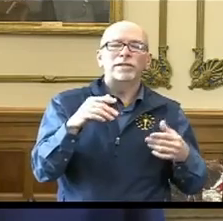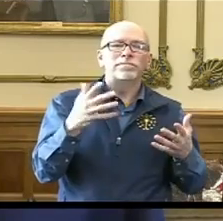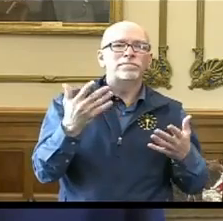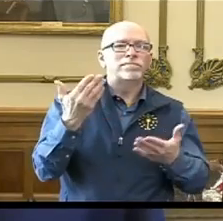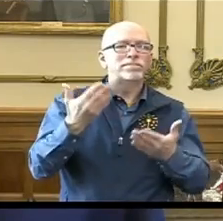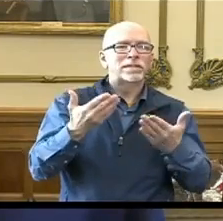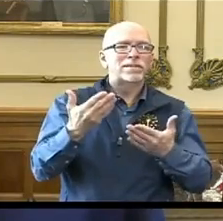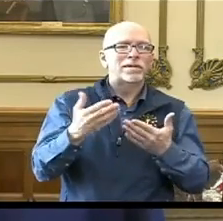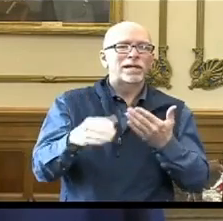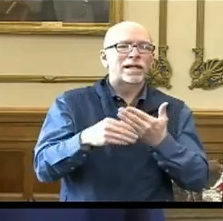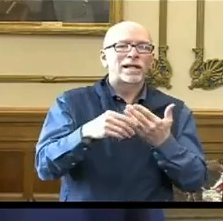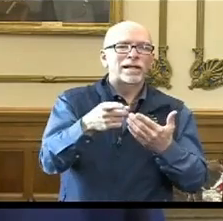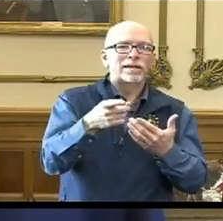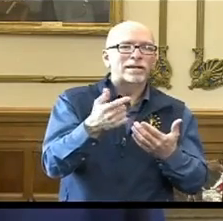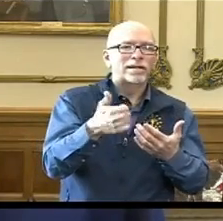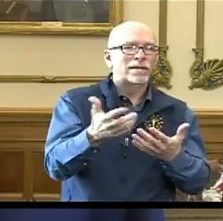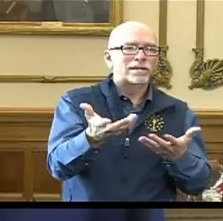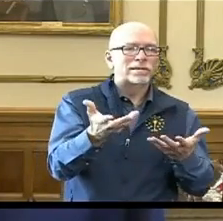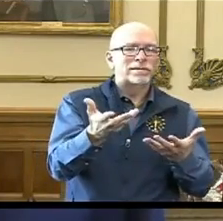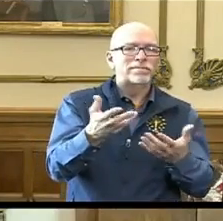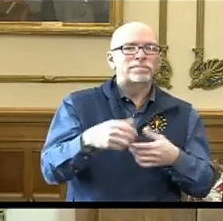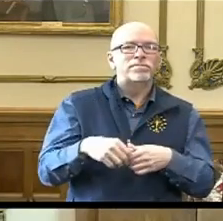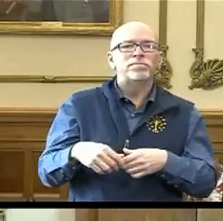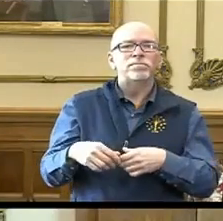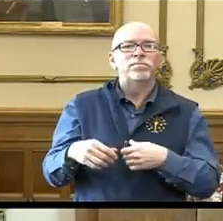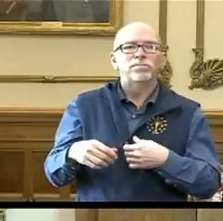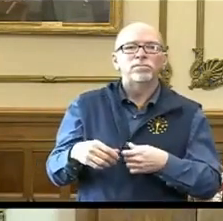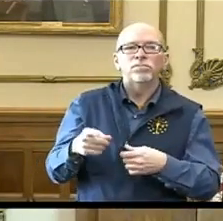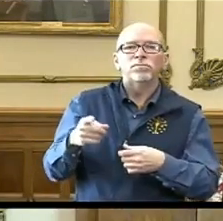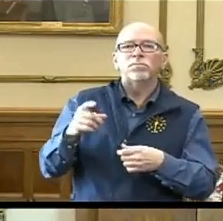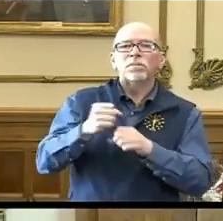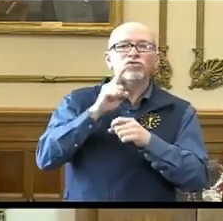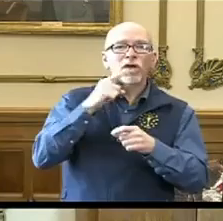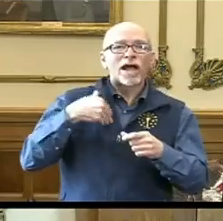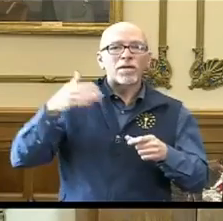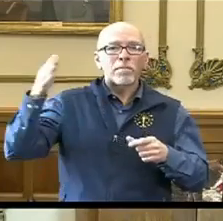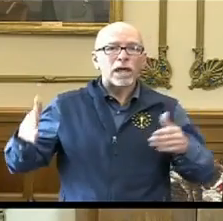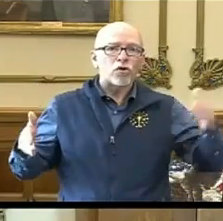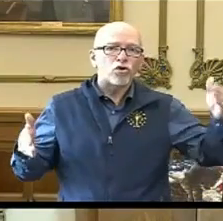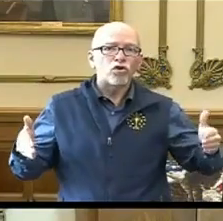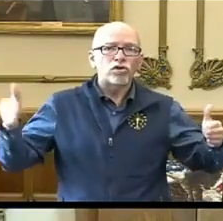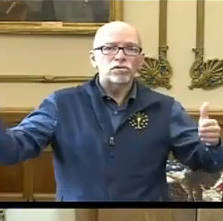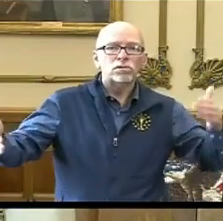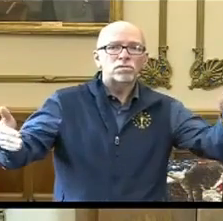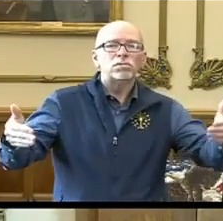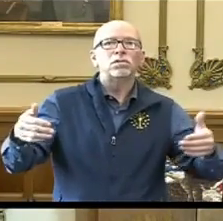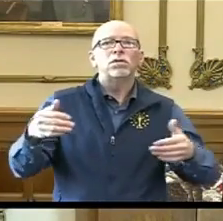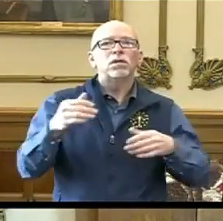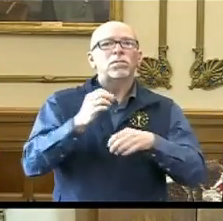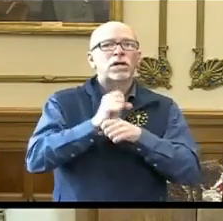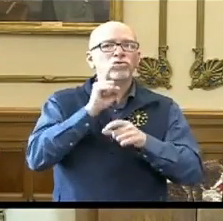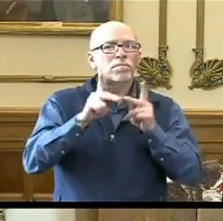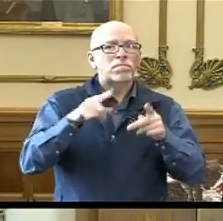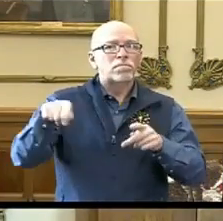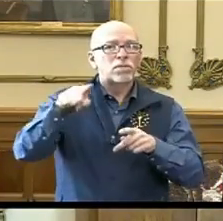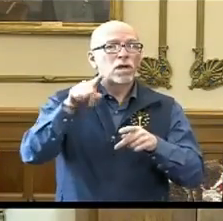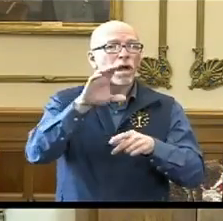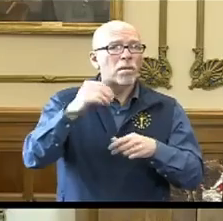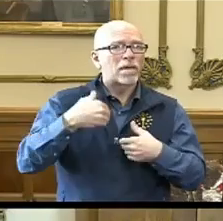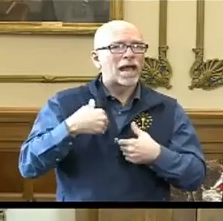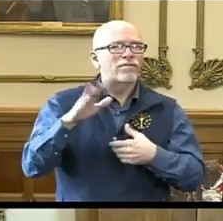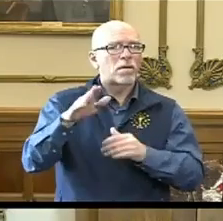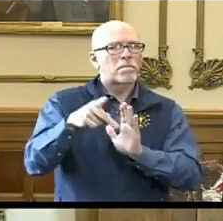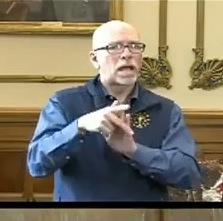you might want to add to any. So putting those barriers up and making sure that individuals have a good policy so that they're